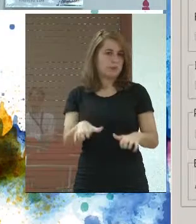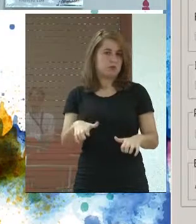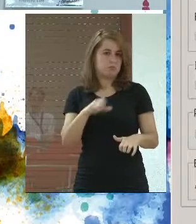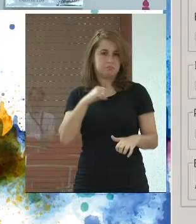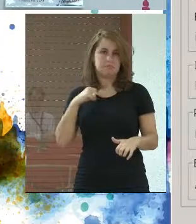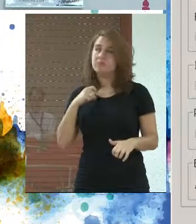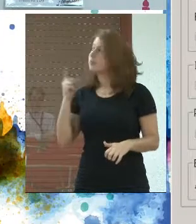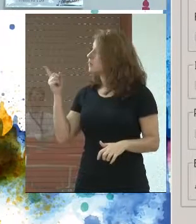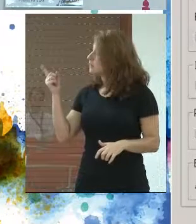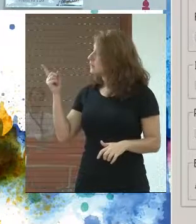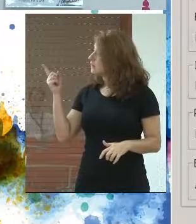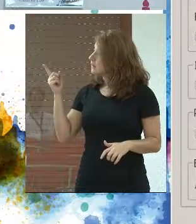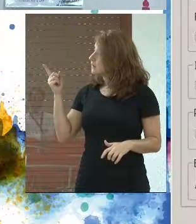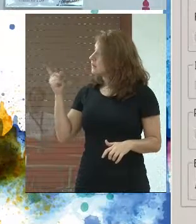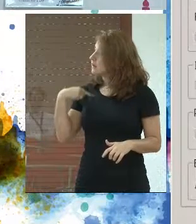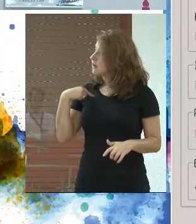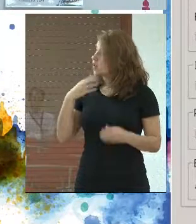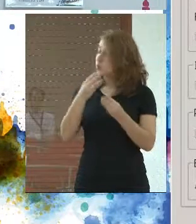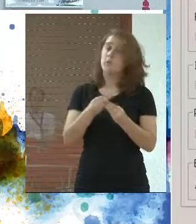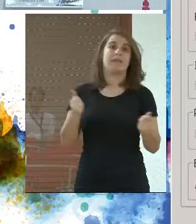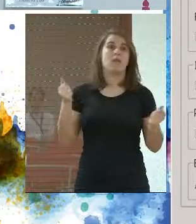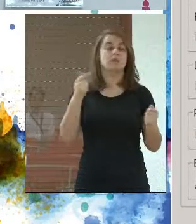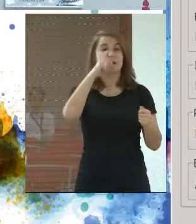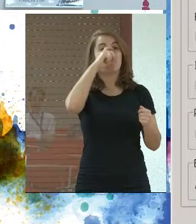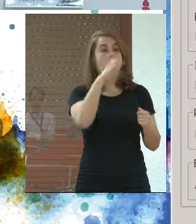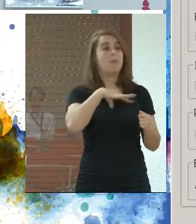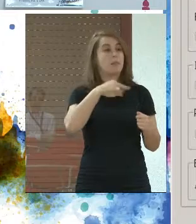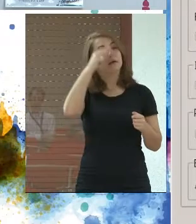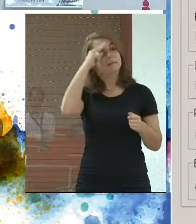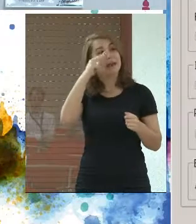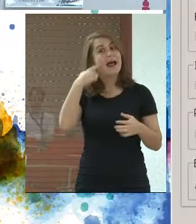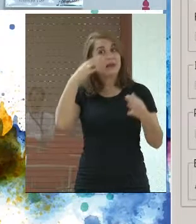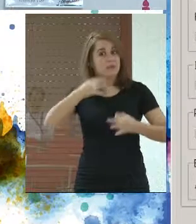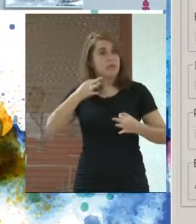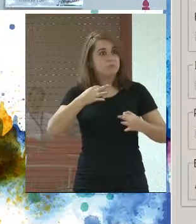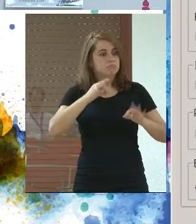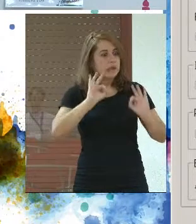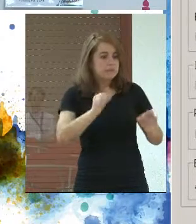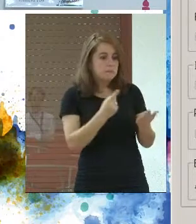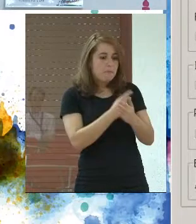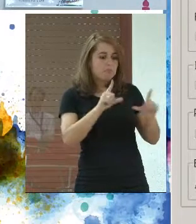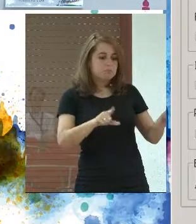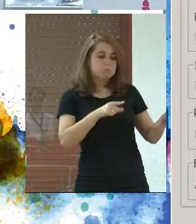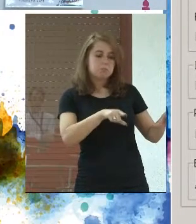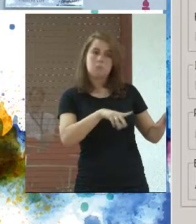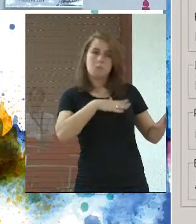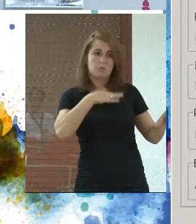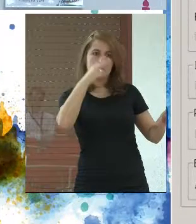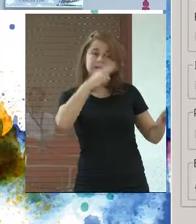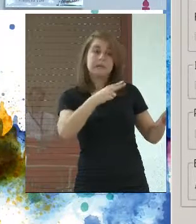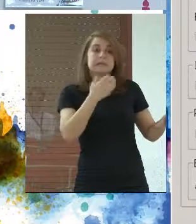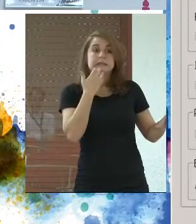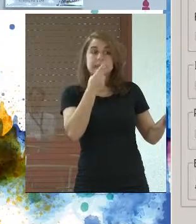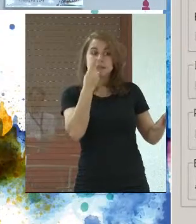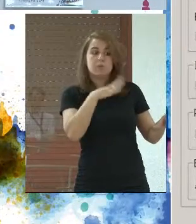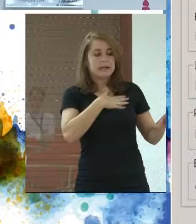100 centimeters, and they will solve the rest of the parameters. We can respect the reality as it